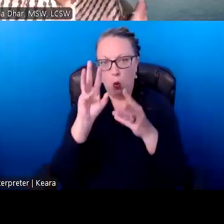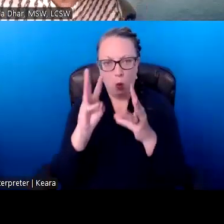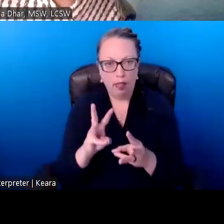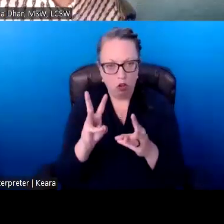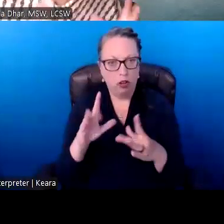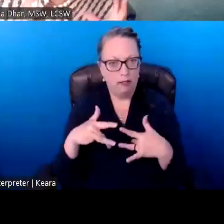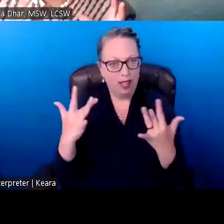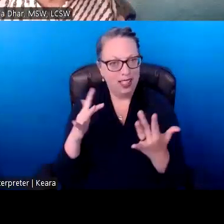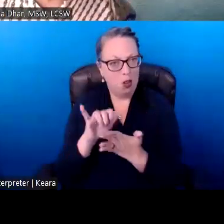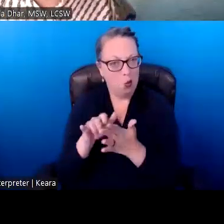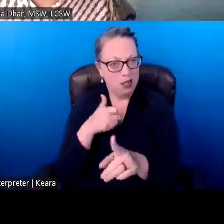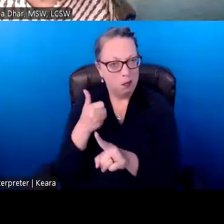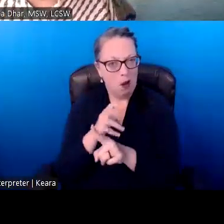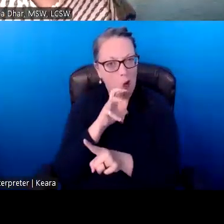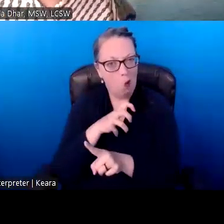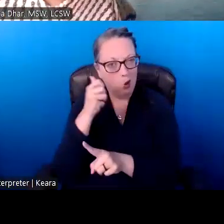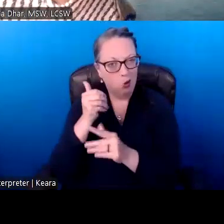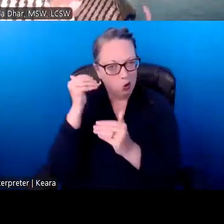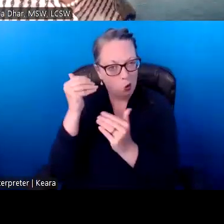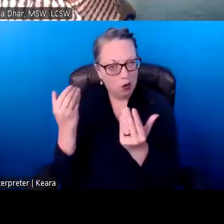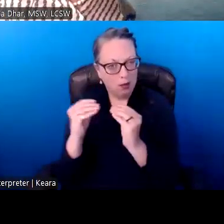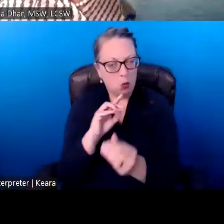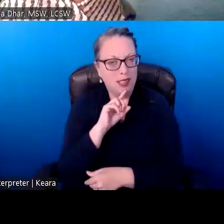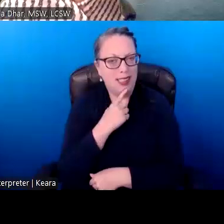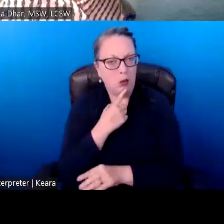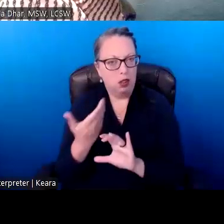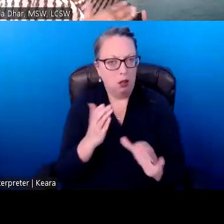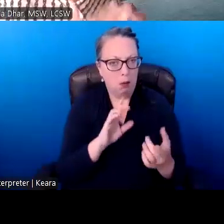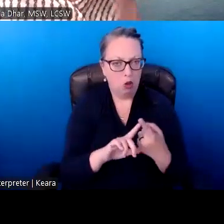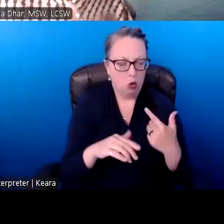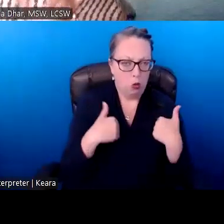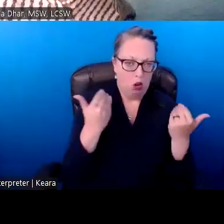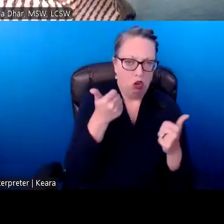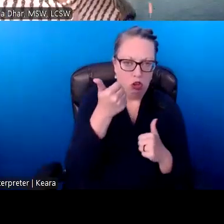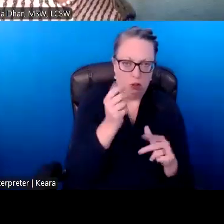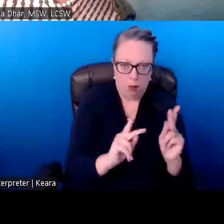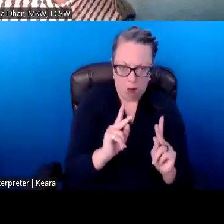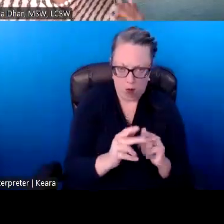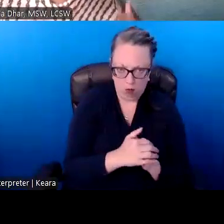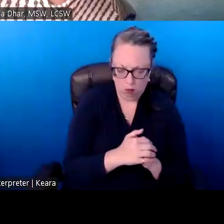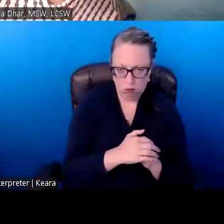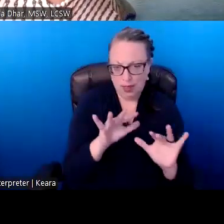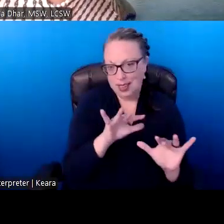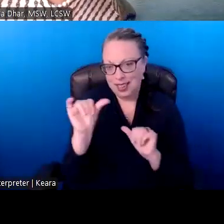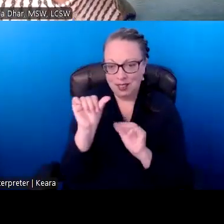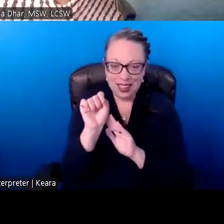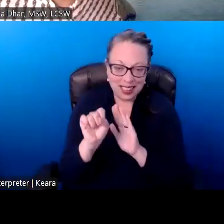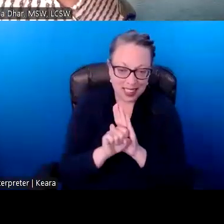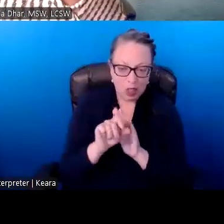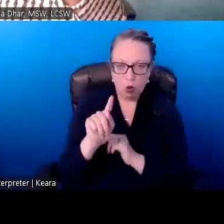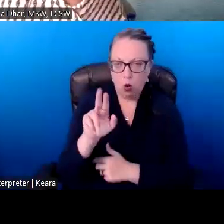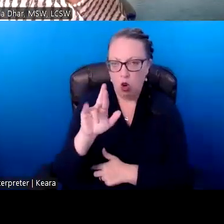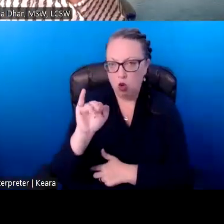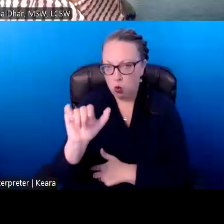impact older adults in much more dire ways than younger people, leaving like a state or tribal custody or a